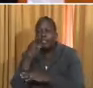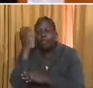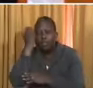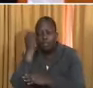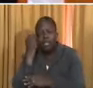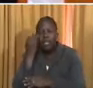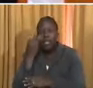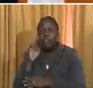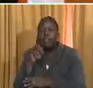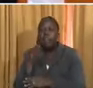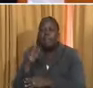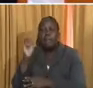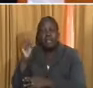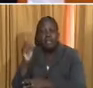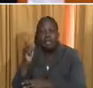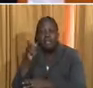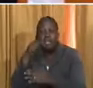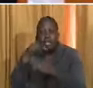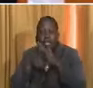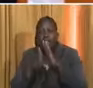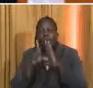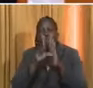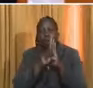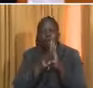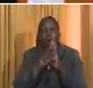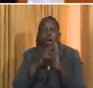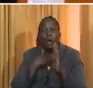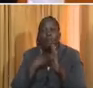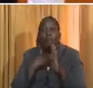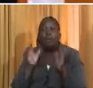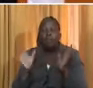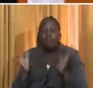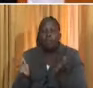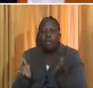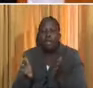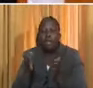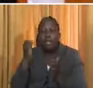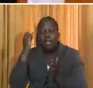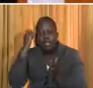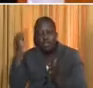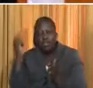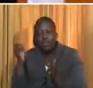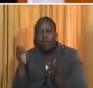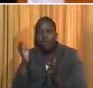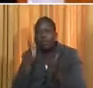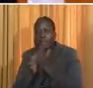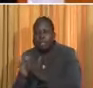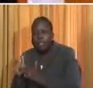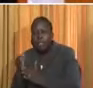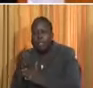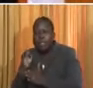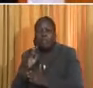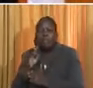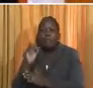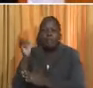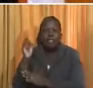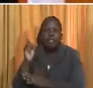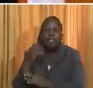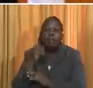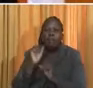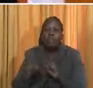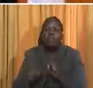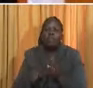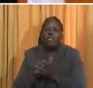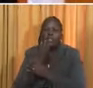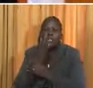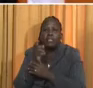a constitutional amendment through a popular initiative process, whether the president can establish a steering committee,